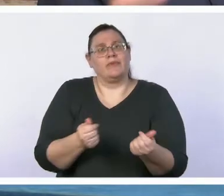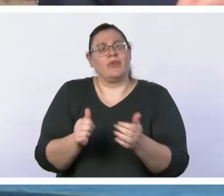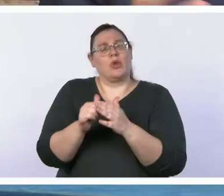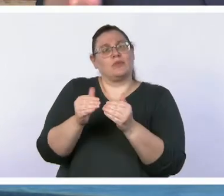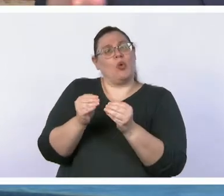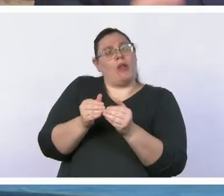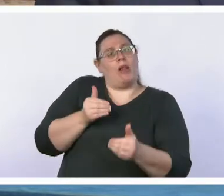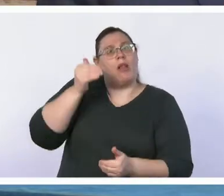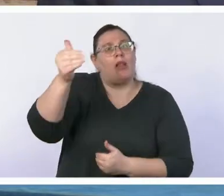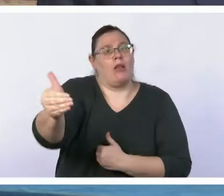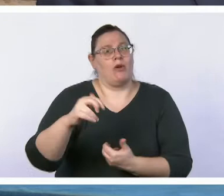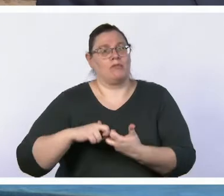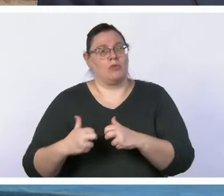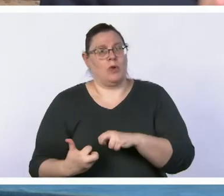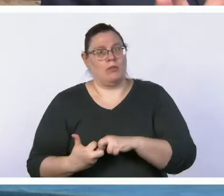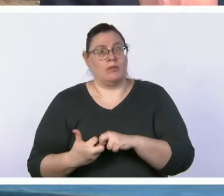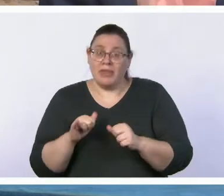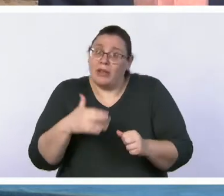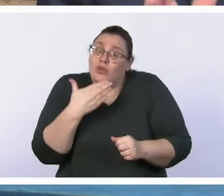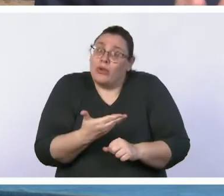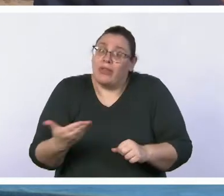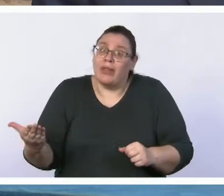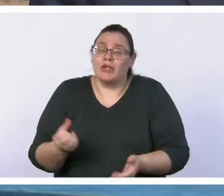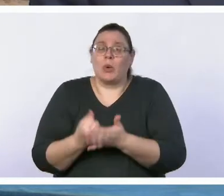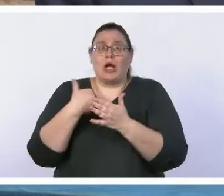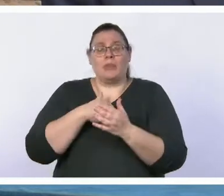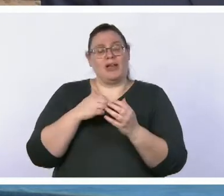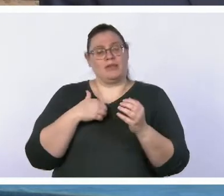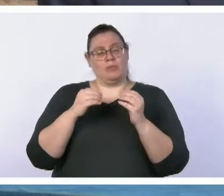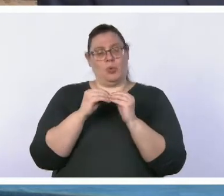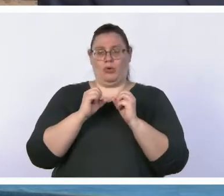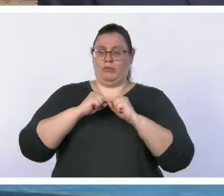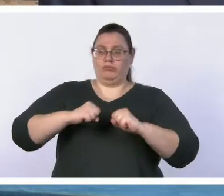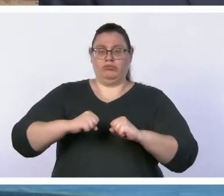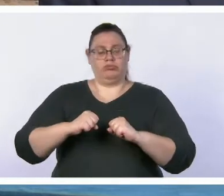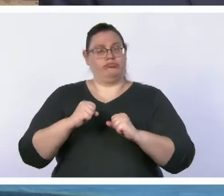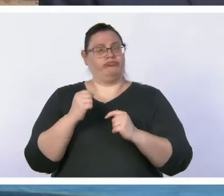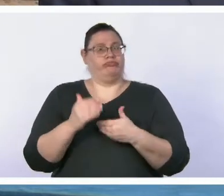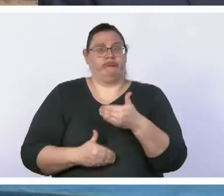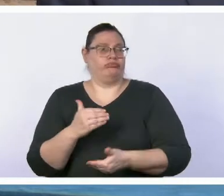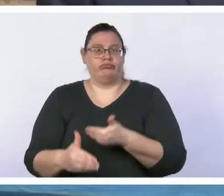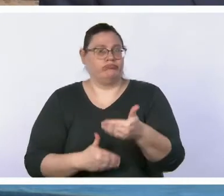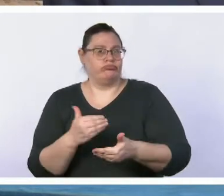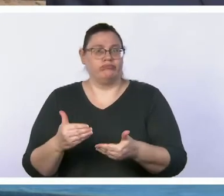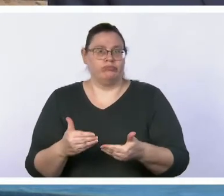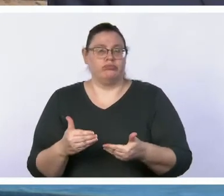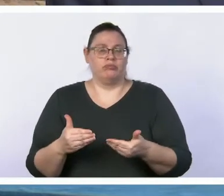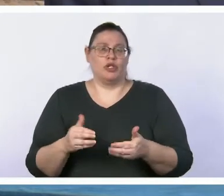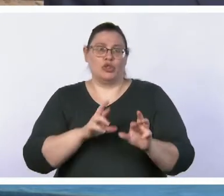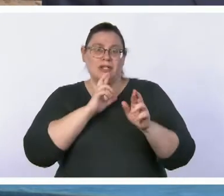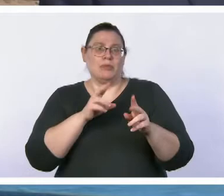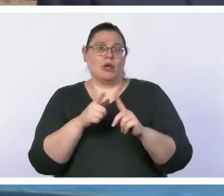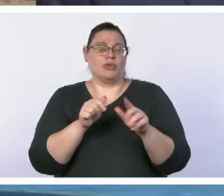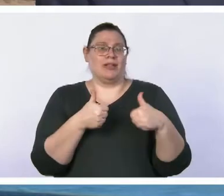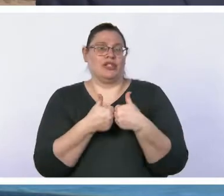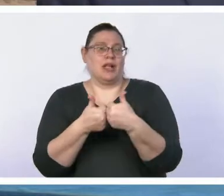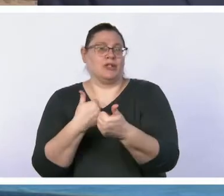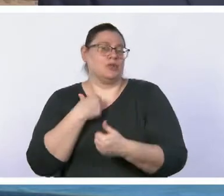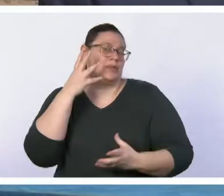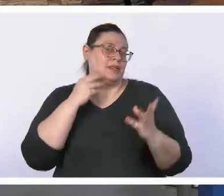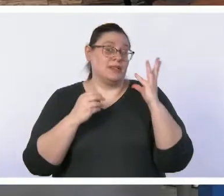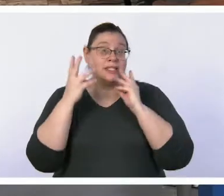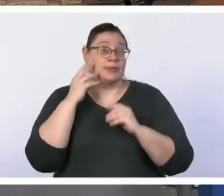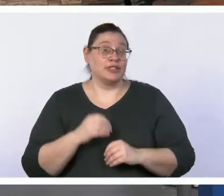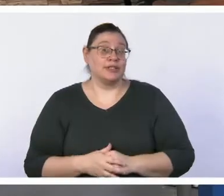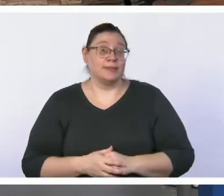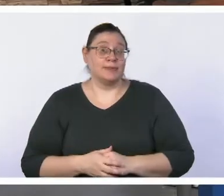that would be a good thing to help us get on a stronger footing in responding to to the ongoing challenge that we face of